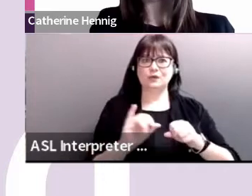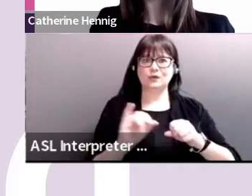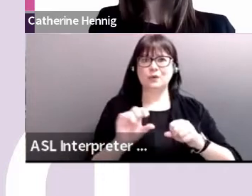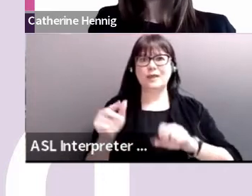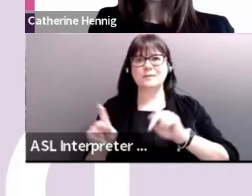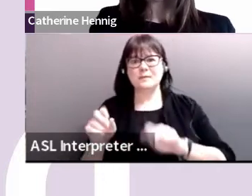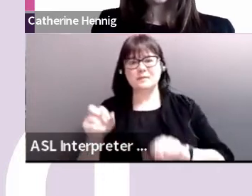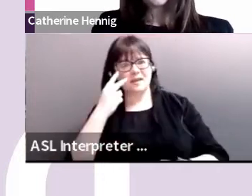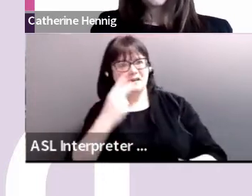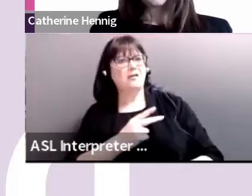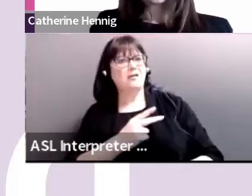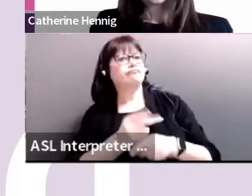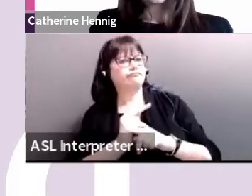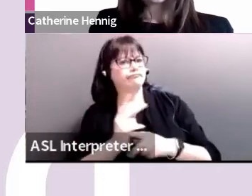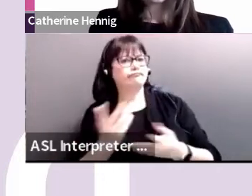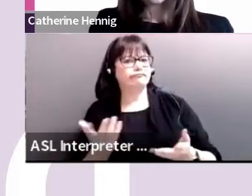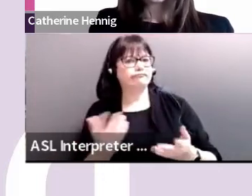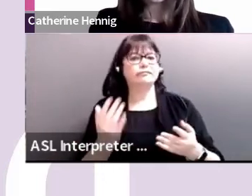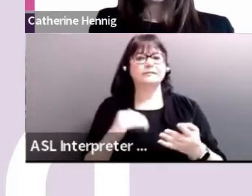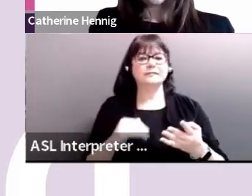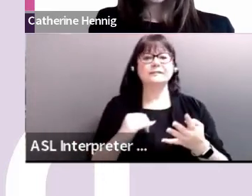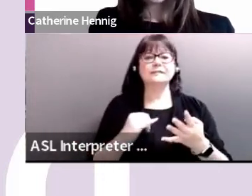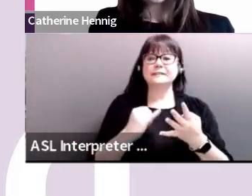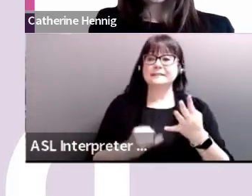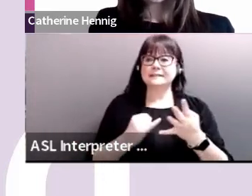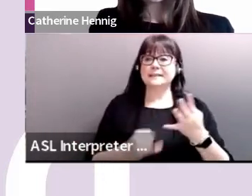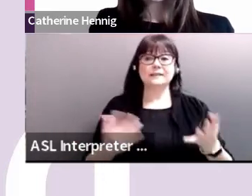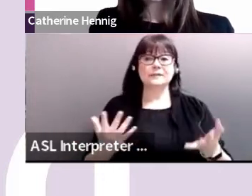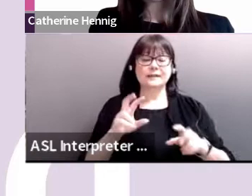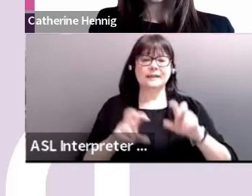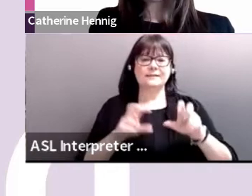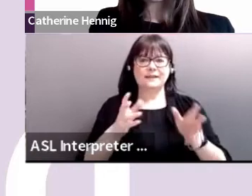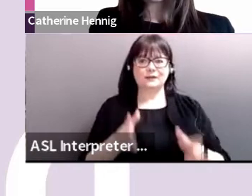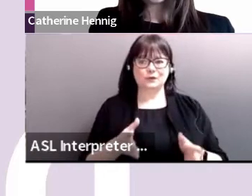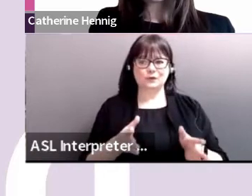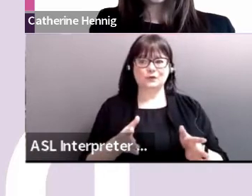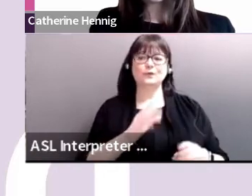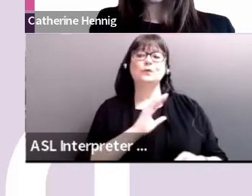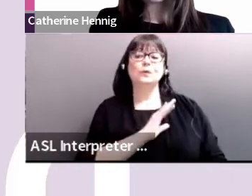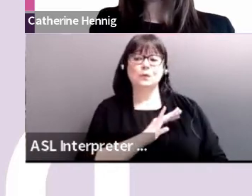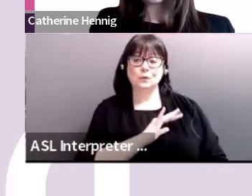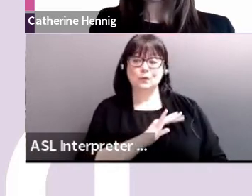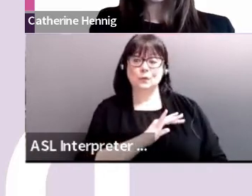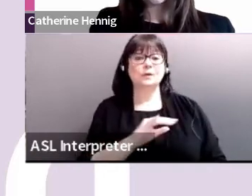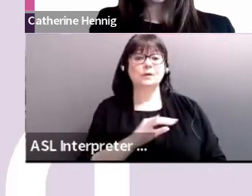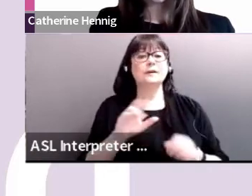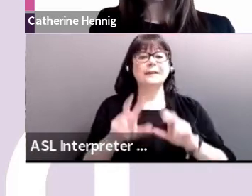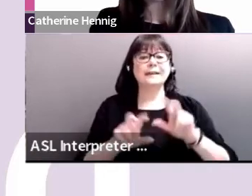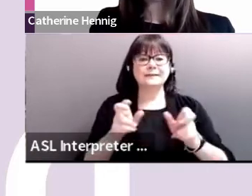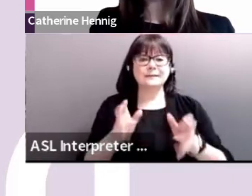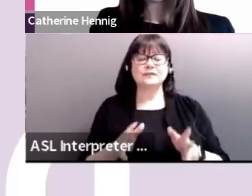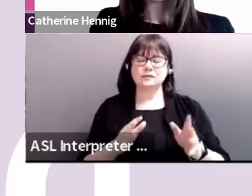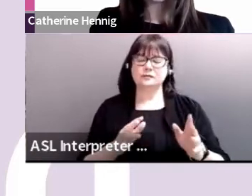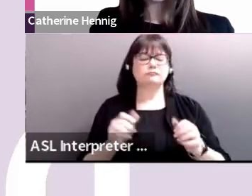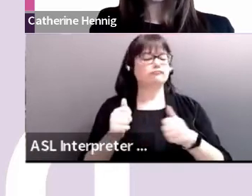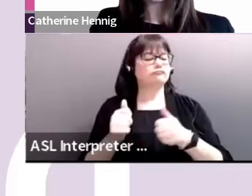time. And finally, we've got our investors. The great thing about investors is that, like a loan, it gives you access to capital that you can